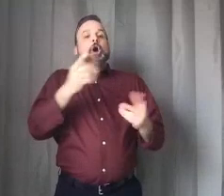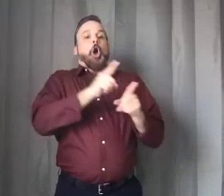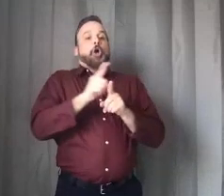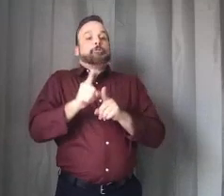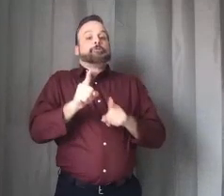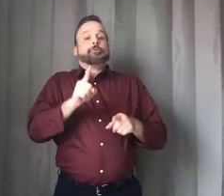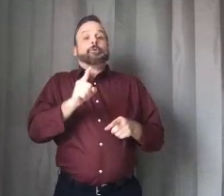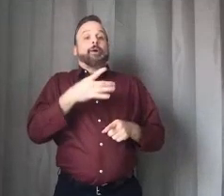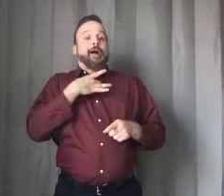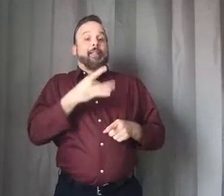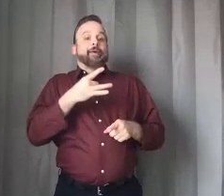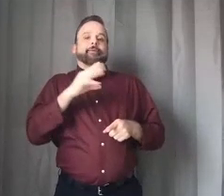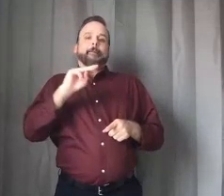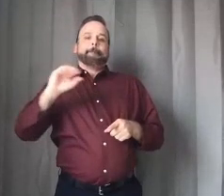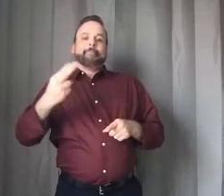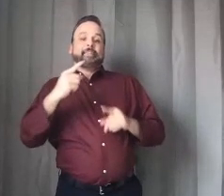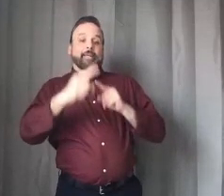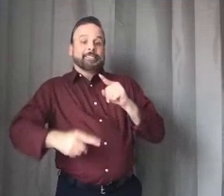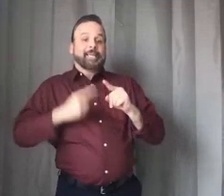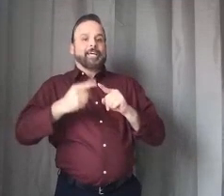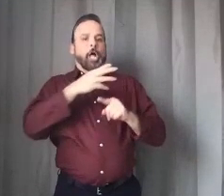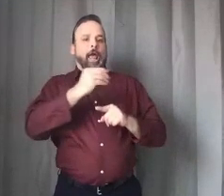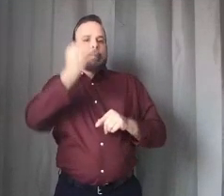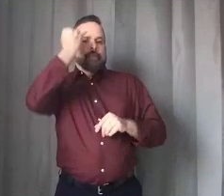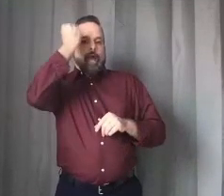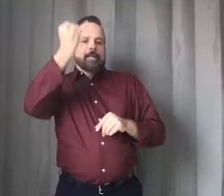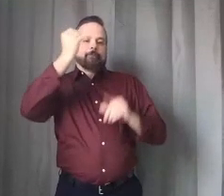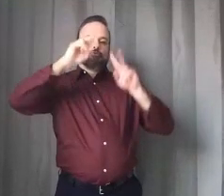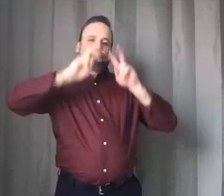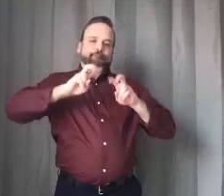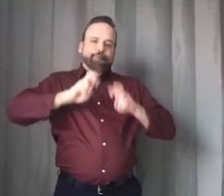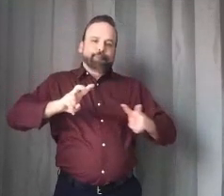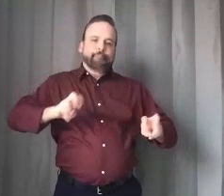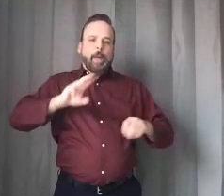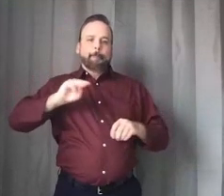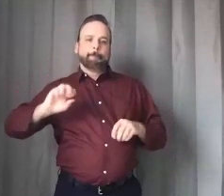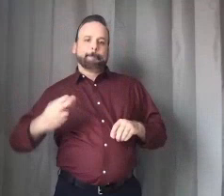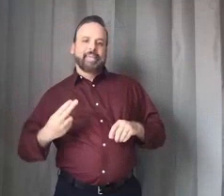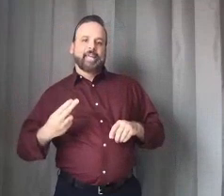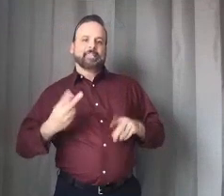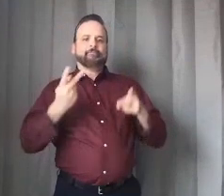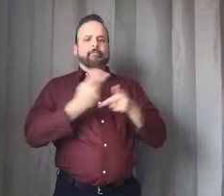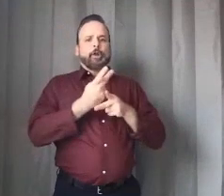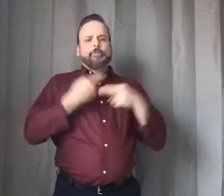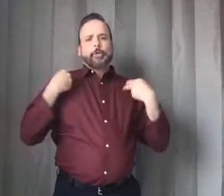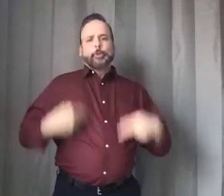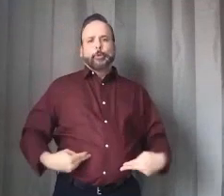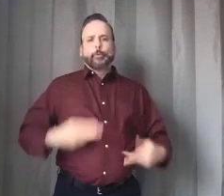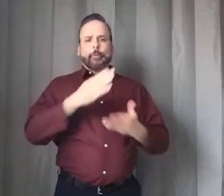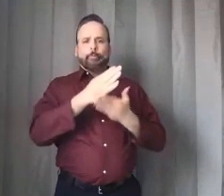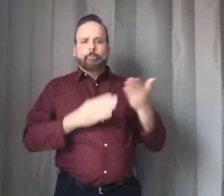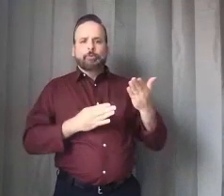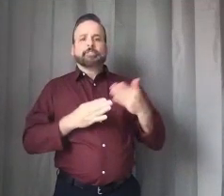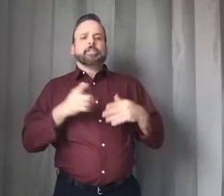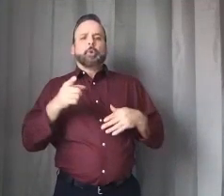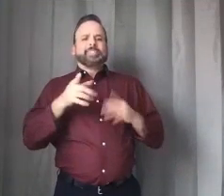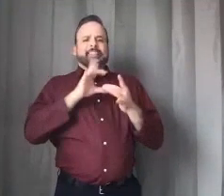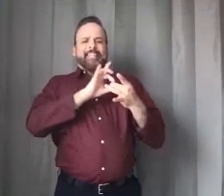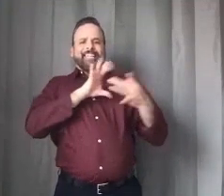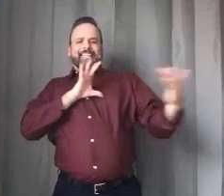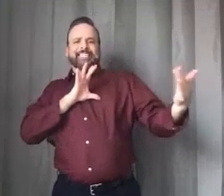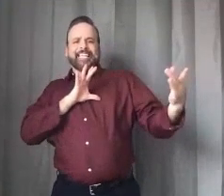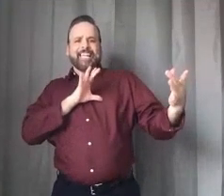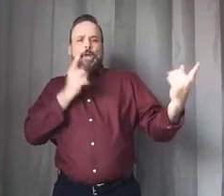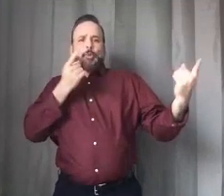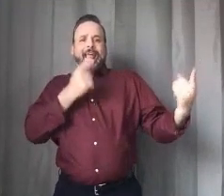idea of being able to dig into a myth and find the human element. So like, what is the disconnect between like